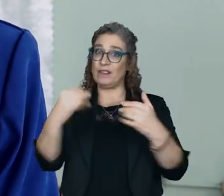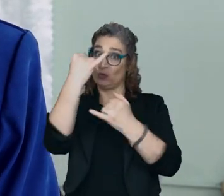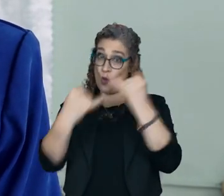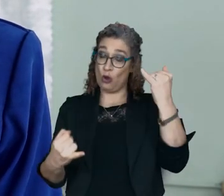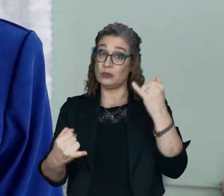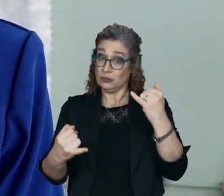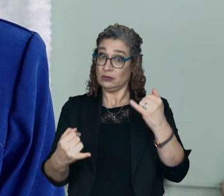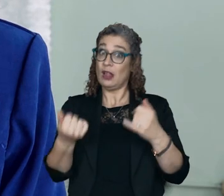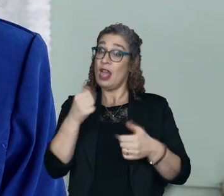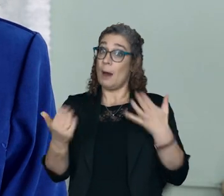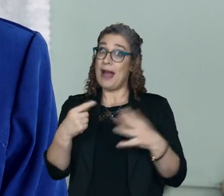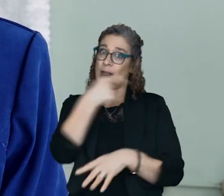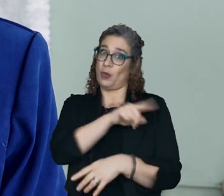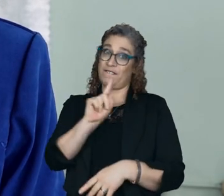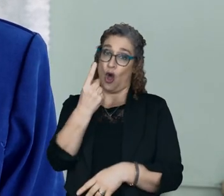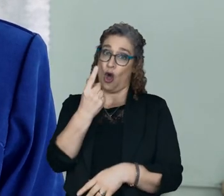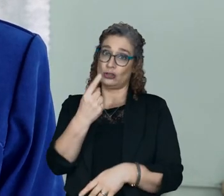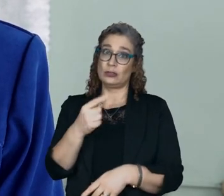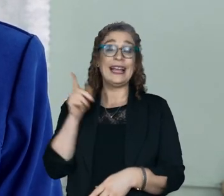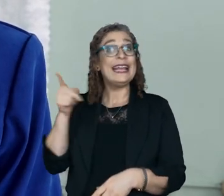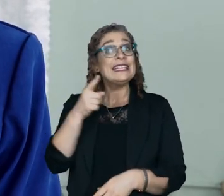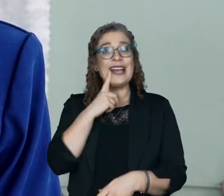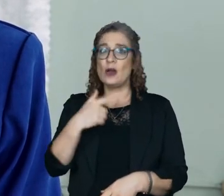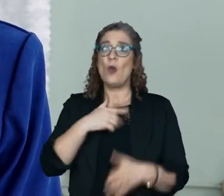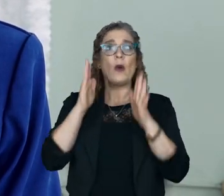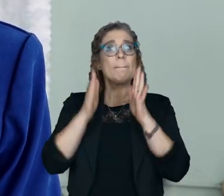compassionate, and courageous."